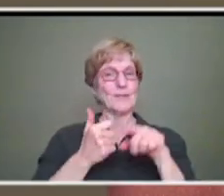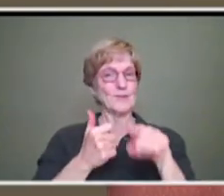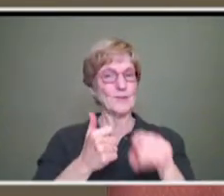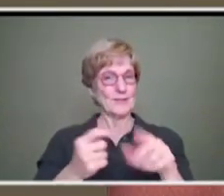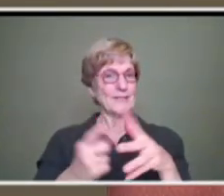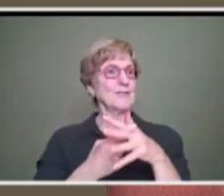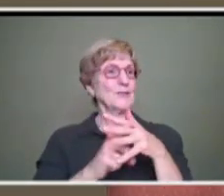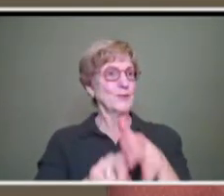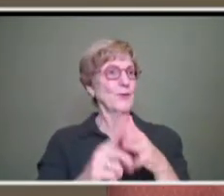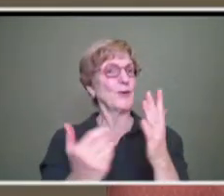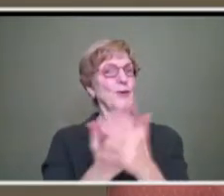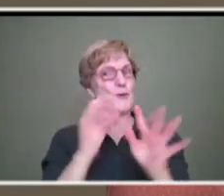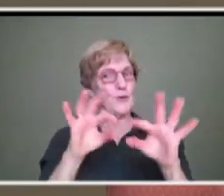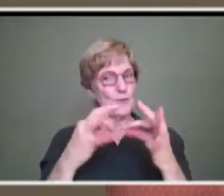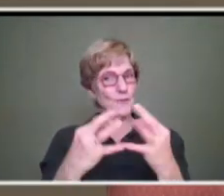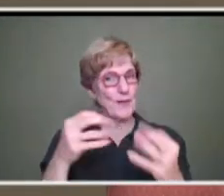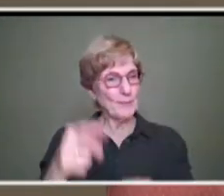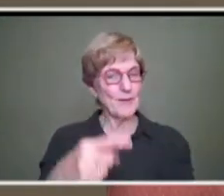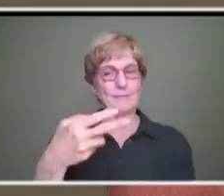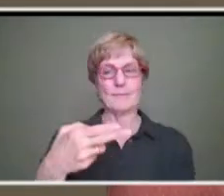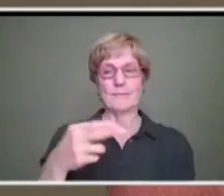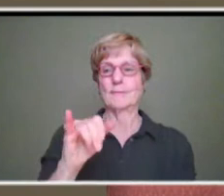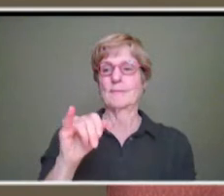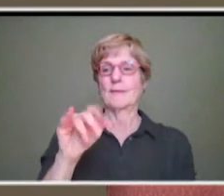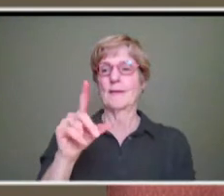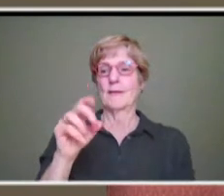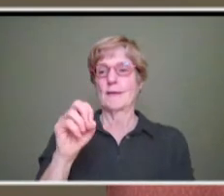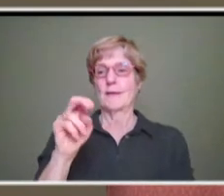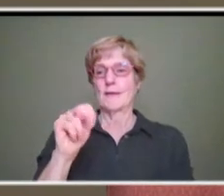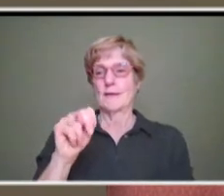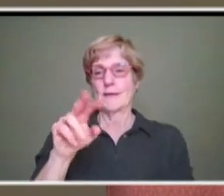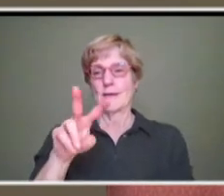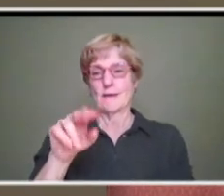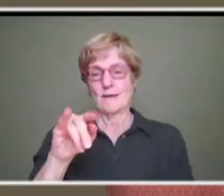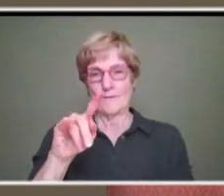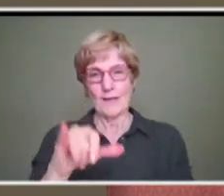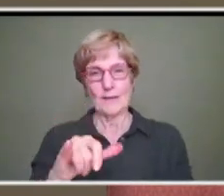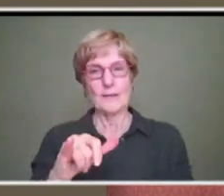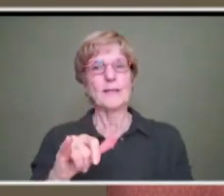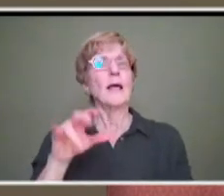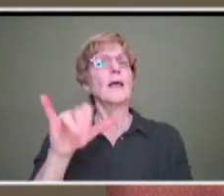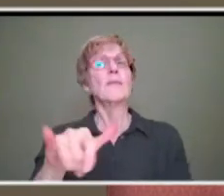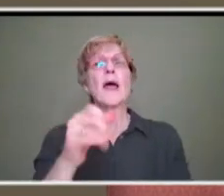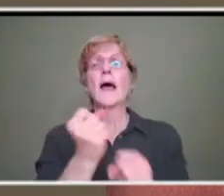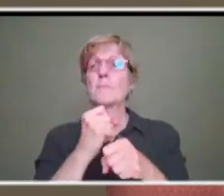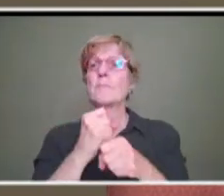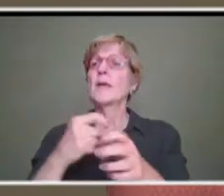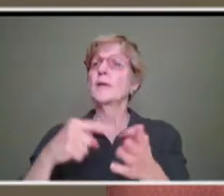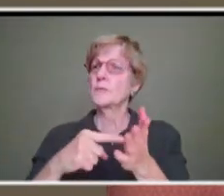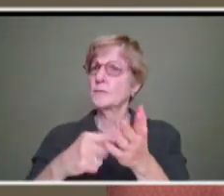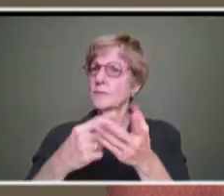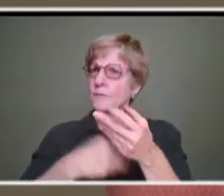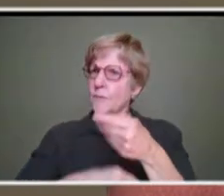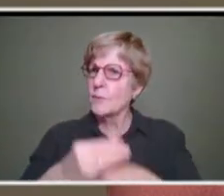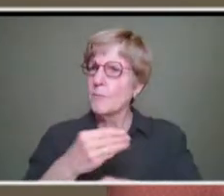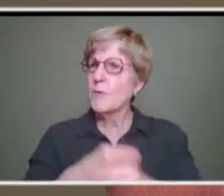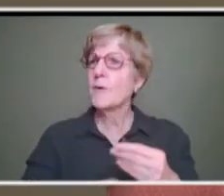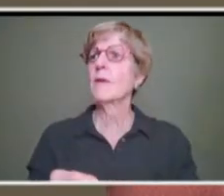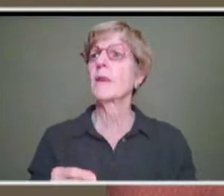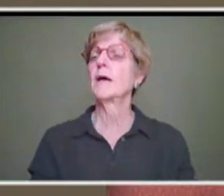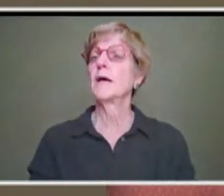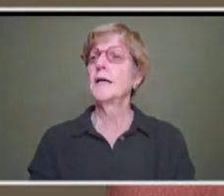a new family there in Hidden Valley and how it created an affordable uh